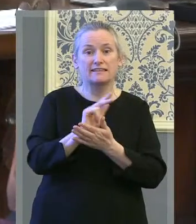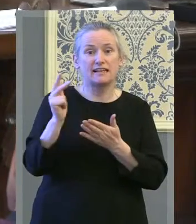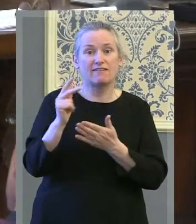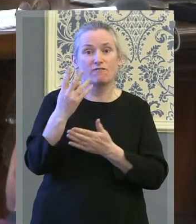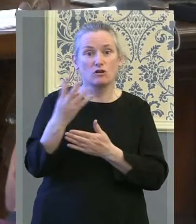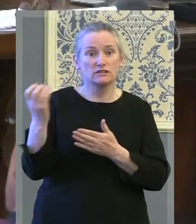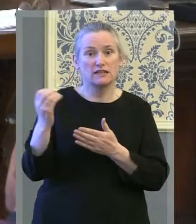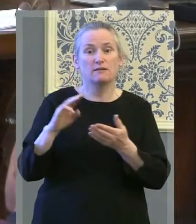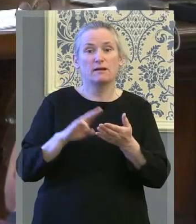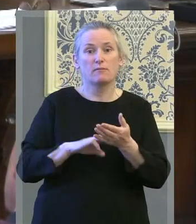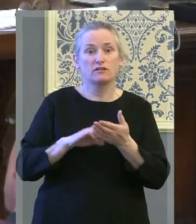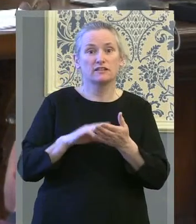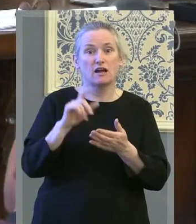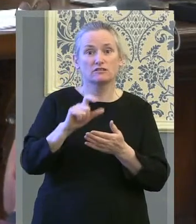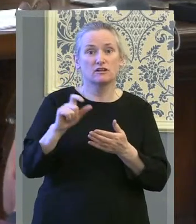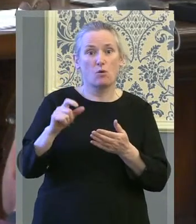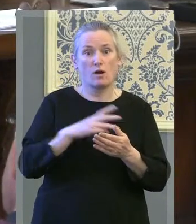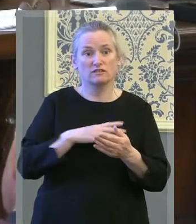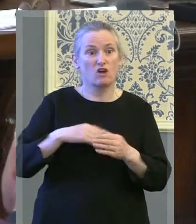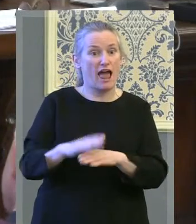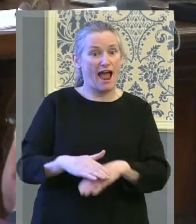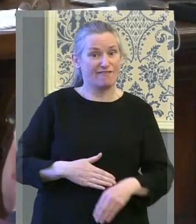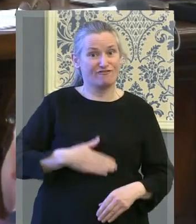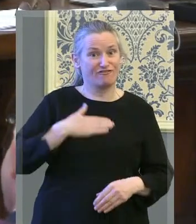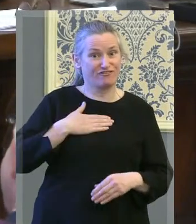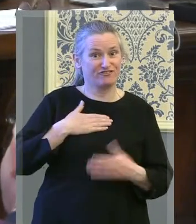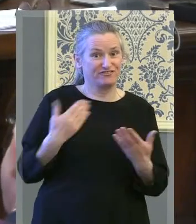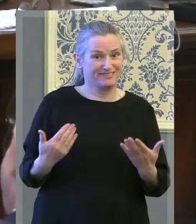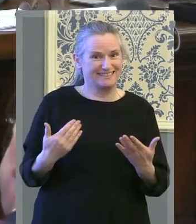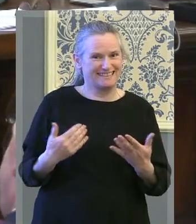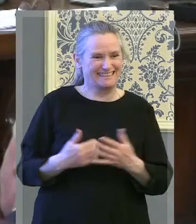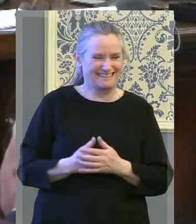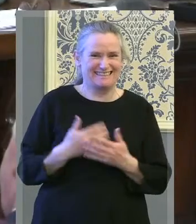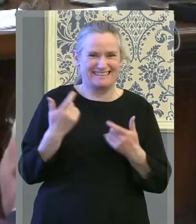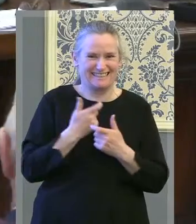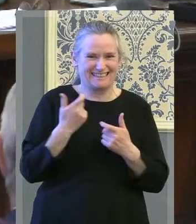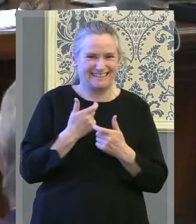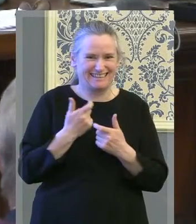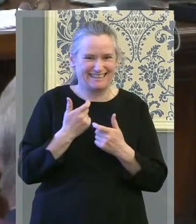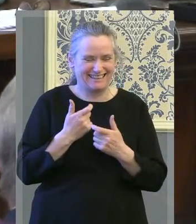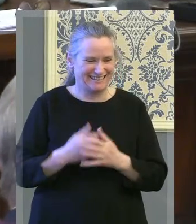membership of the council was for life. In the Middle Ages...